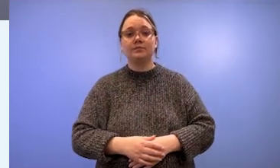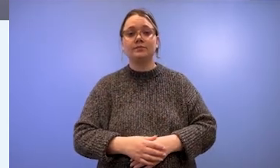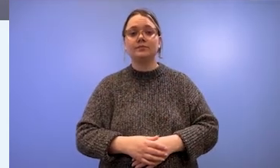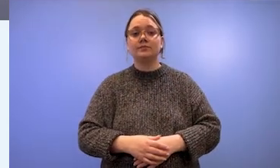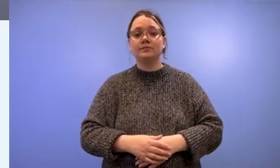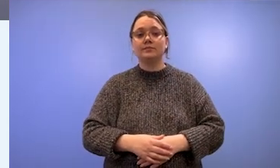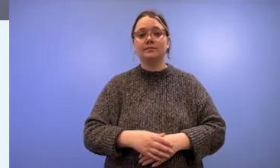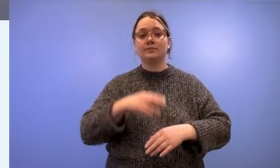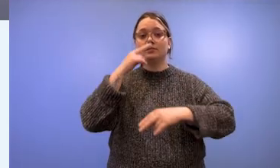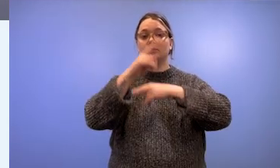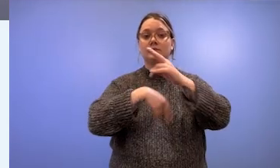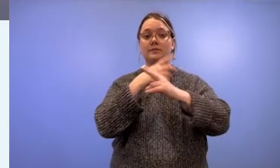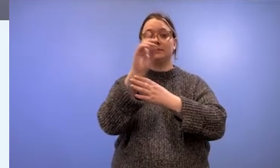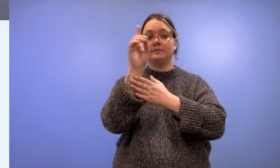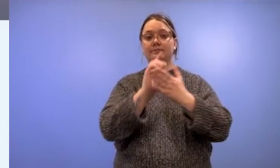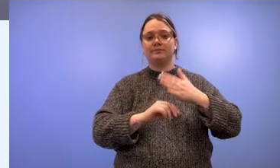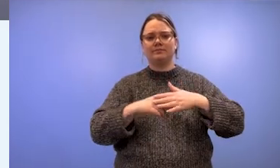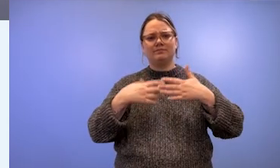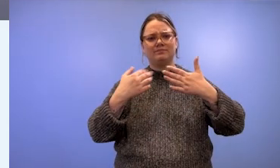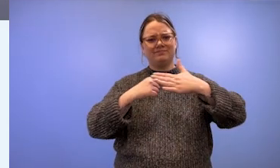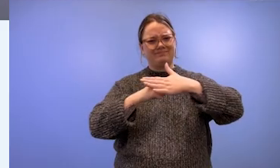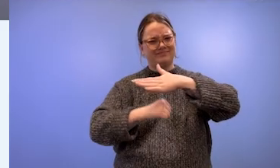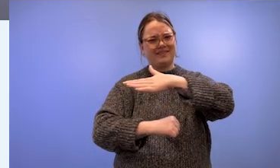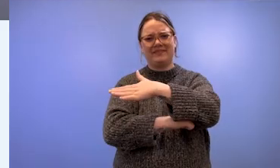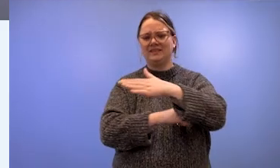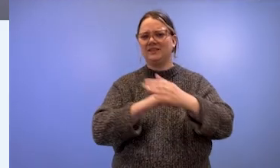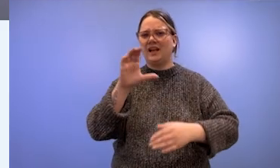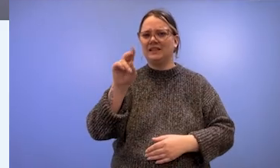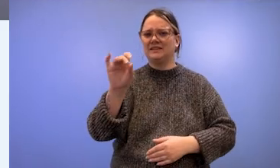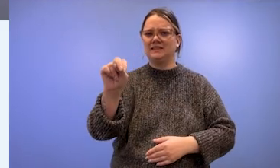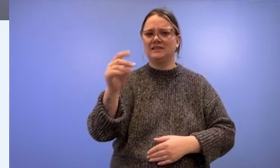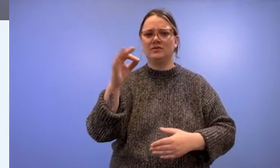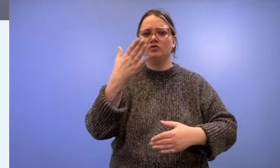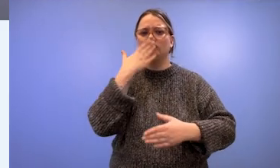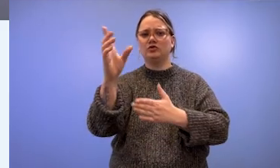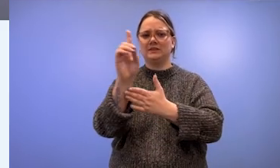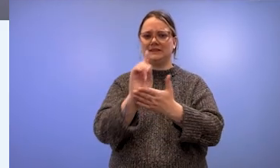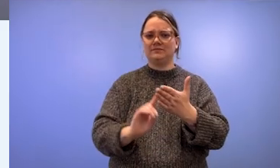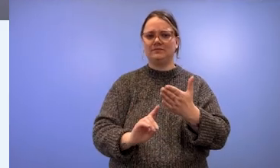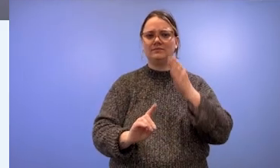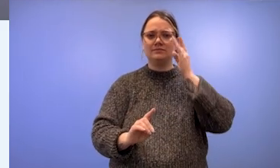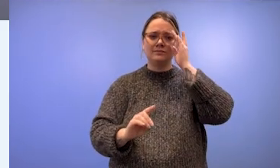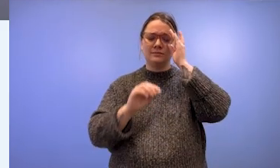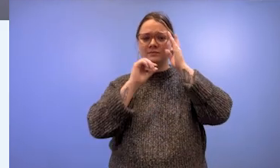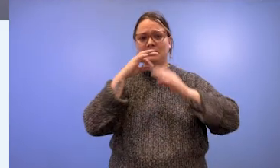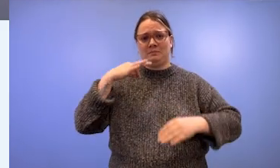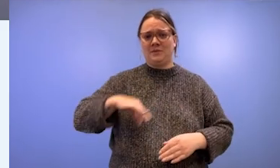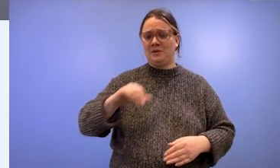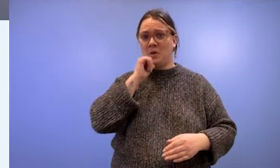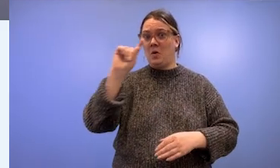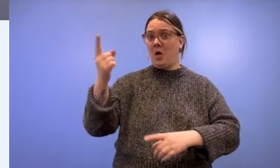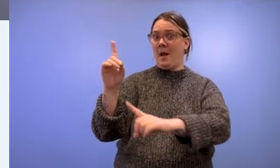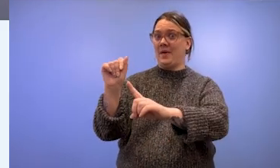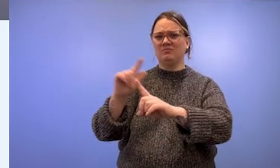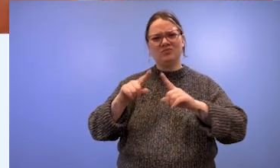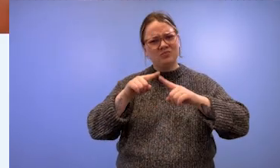so universal design is the fundamental condition of good design where everyone benefits, not just people with disabilities.